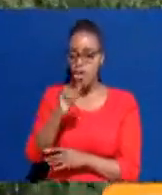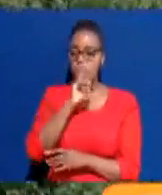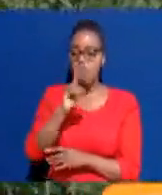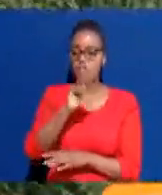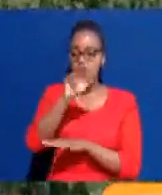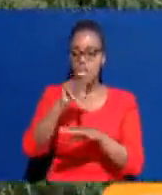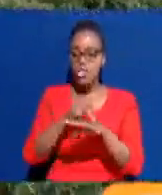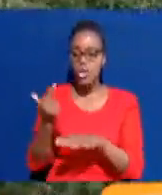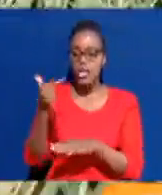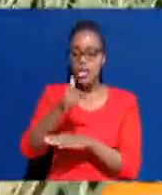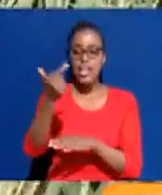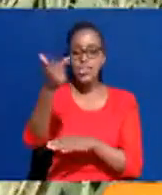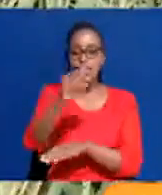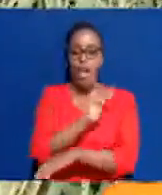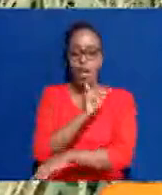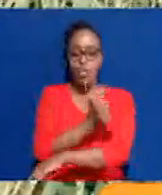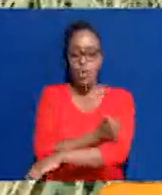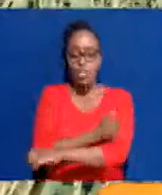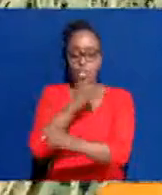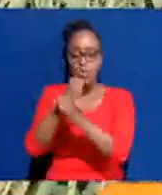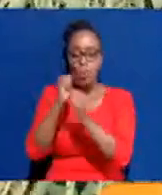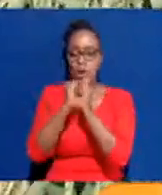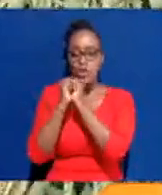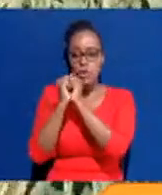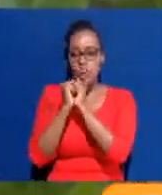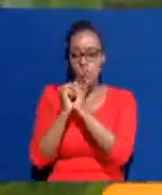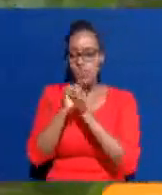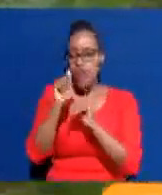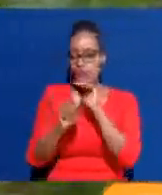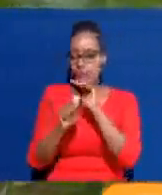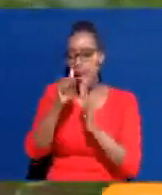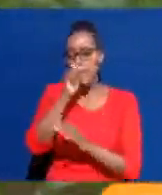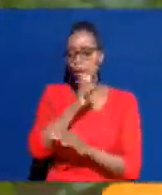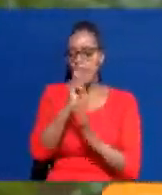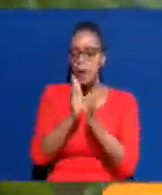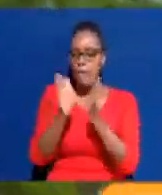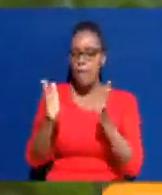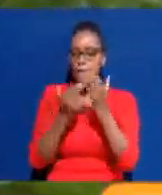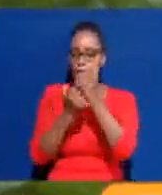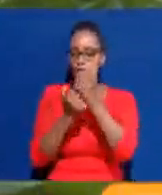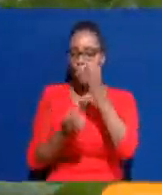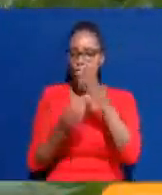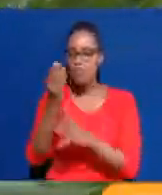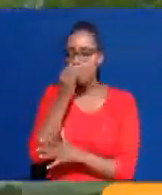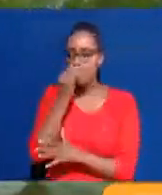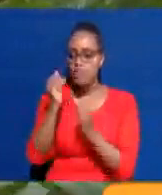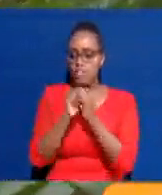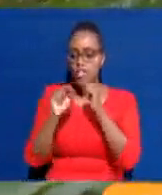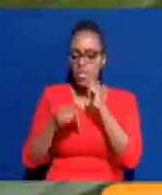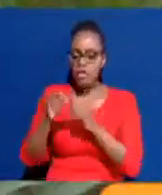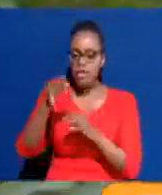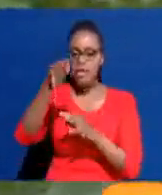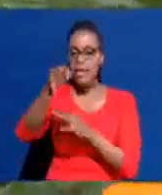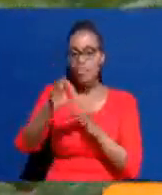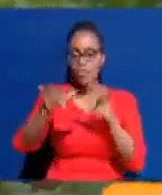the National Irrigation Authority to work together under a public-private partnership to produce food on the 10,000 acres